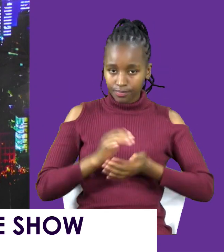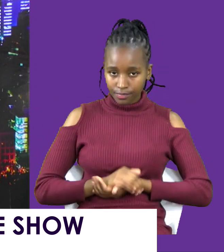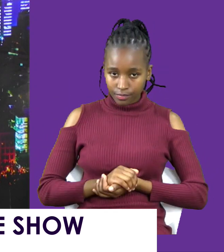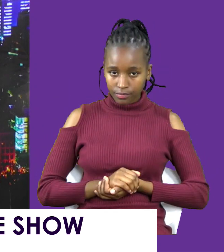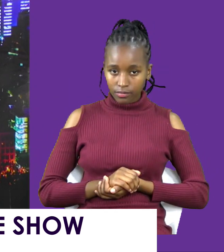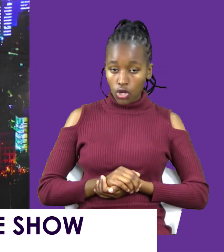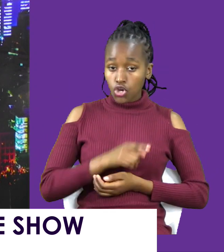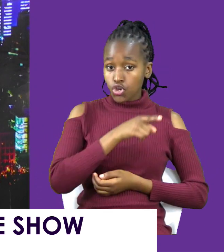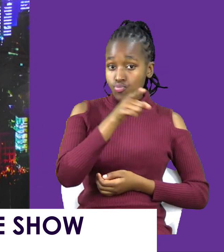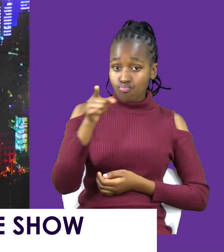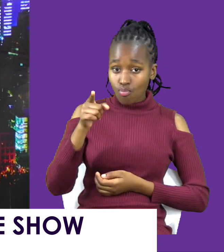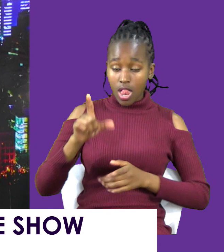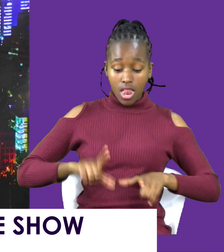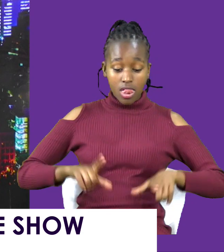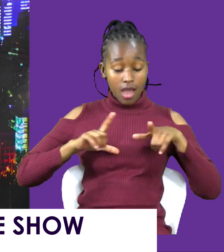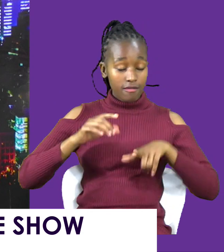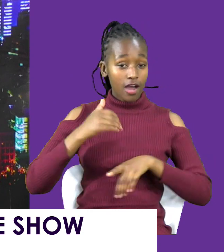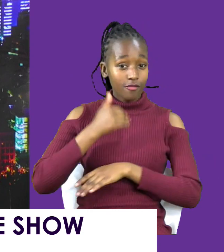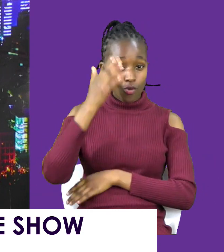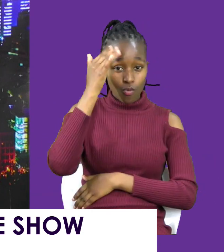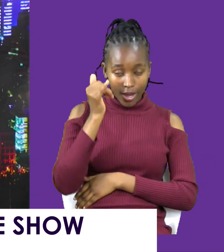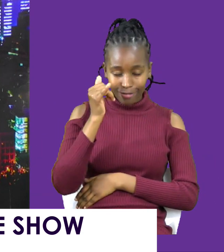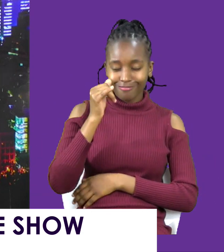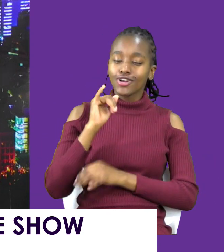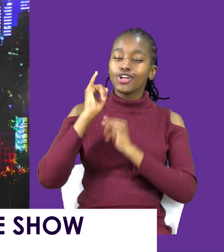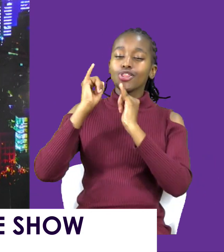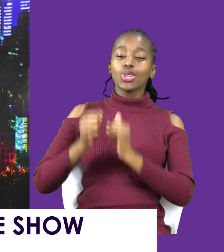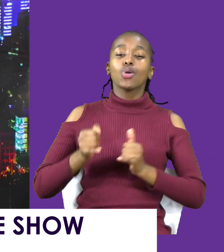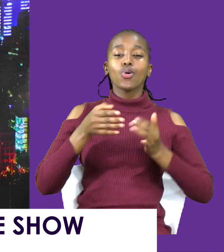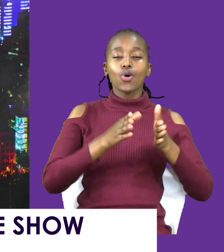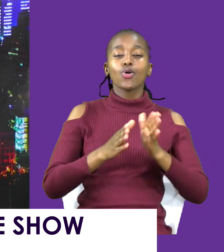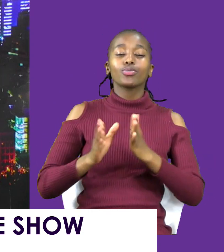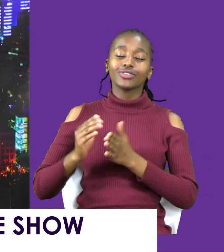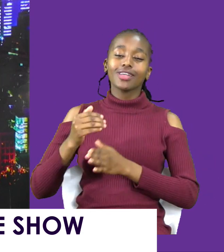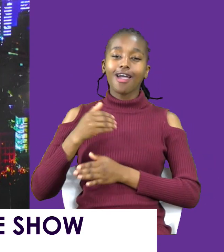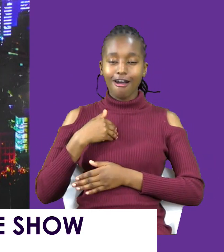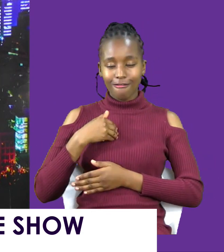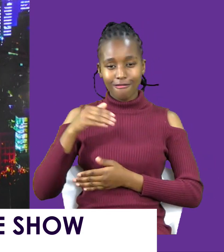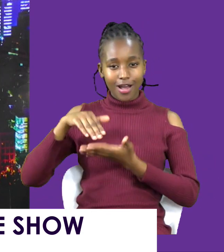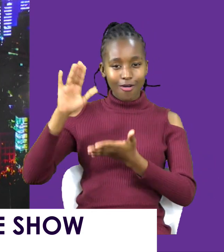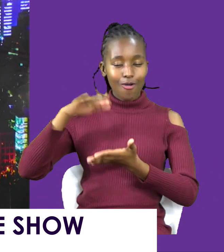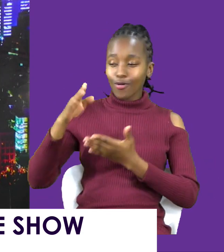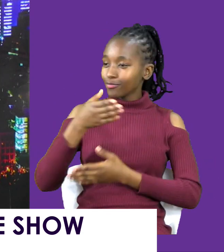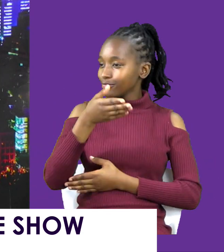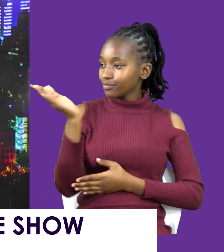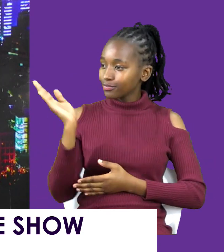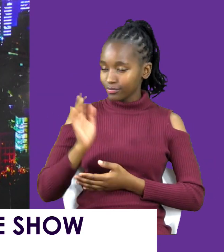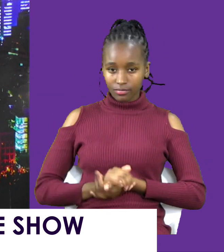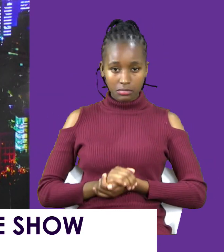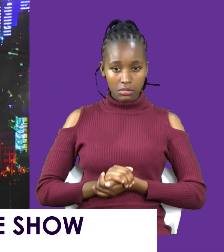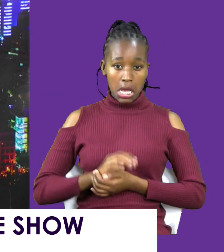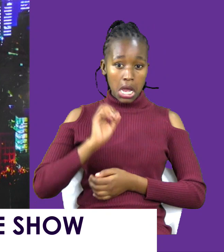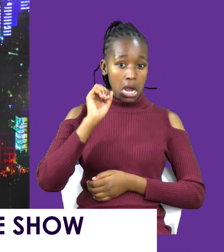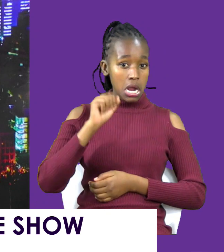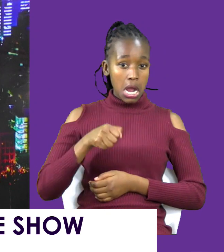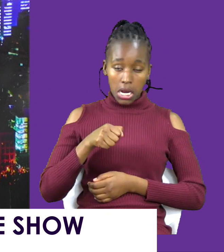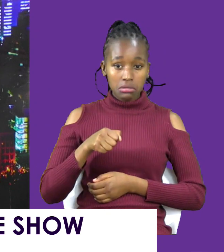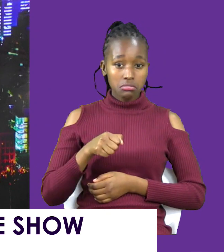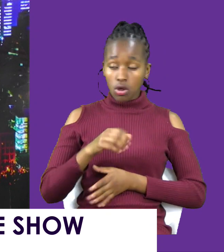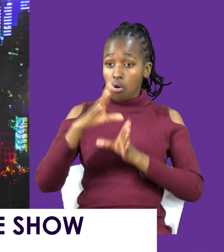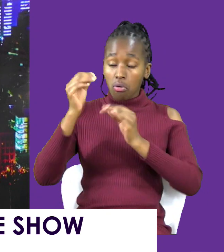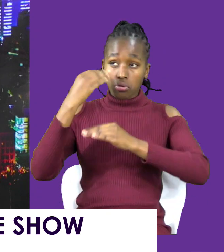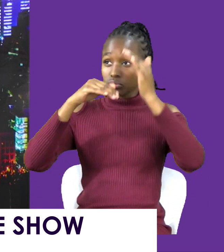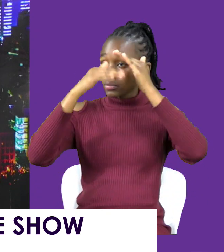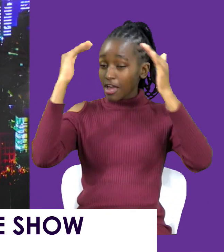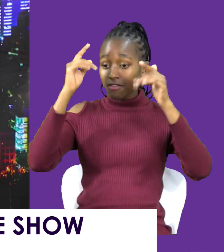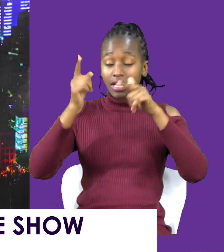alive is because there is one more chance waiting for you. You can easily touch heaven and change lives down here. You